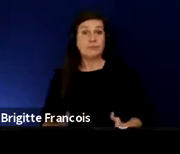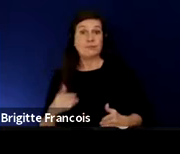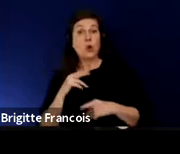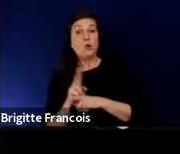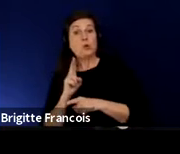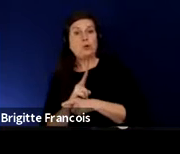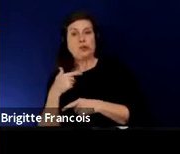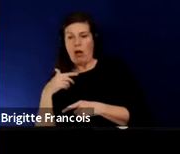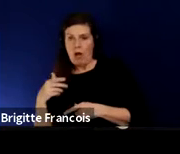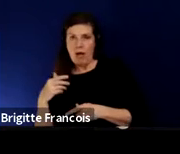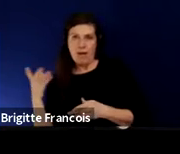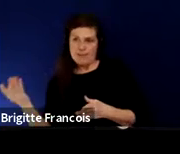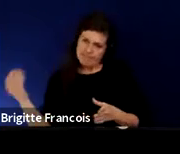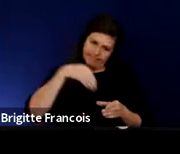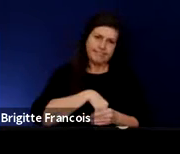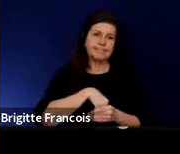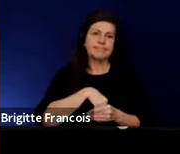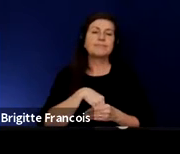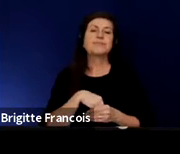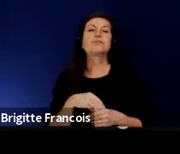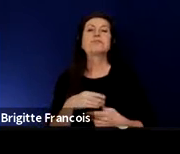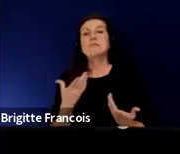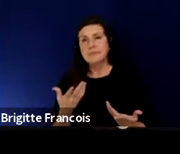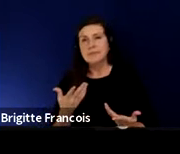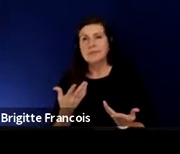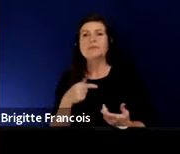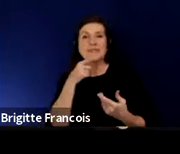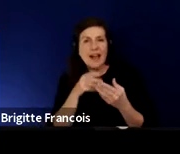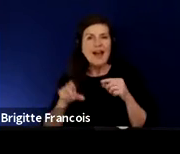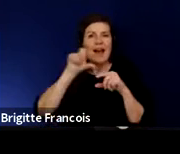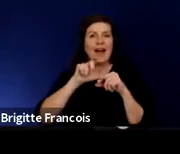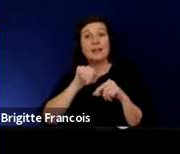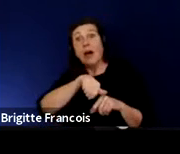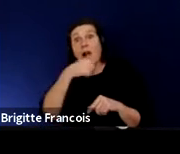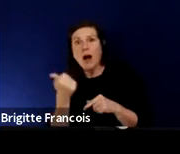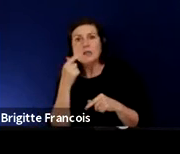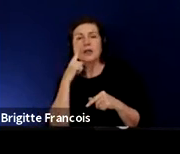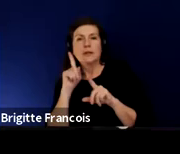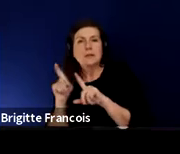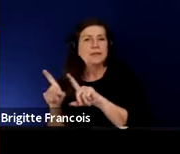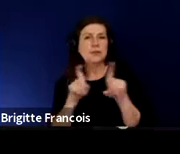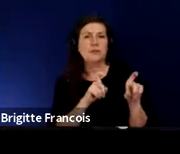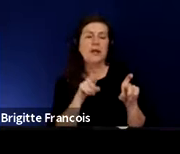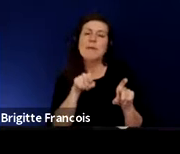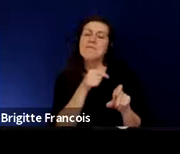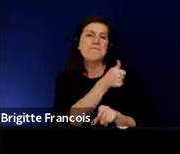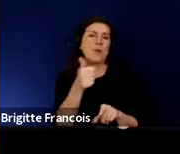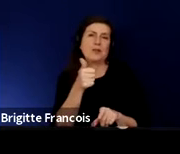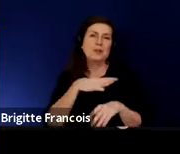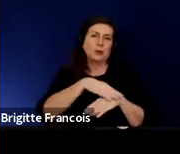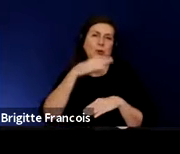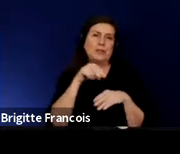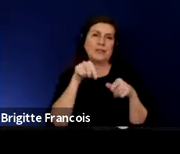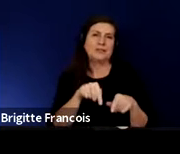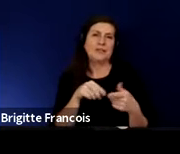this in also adding another survey, but this was made only in Sweden, because this is not really part of the